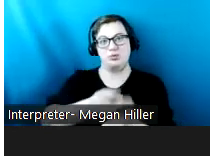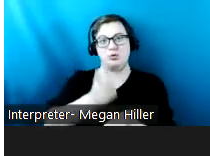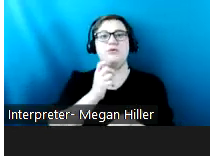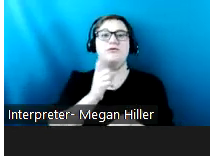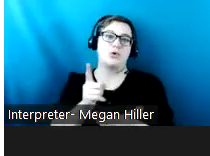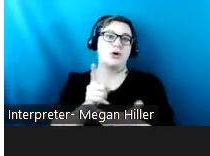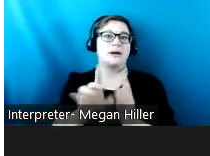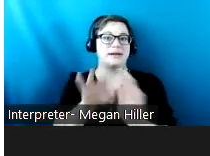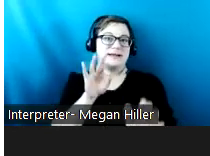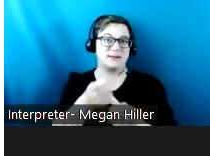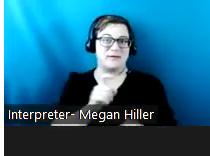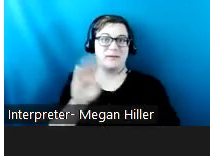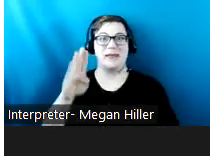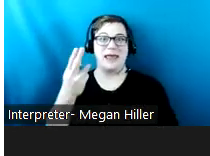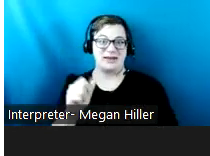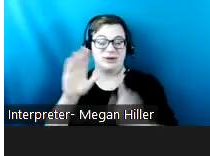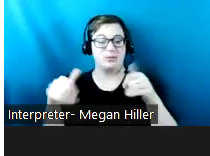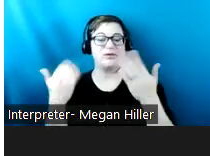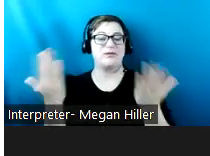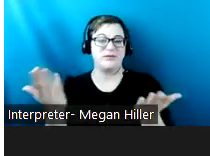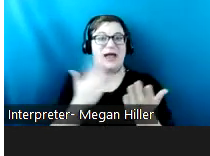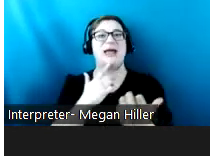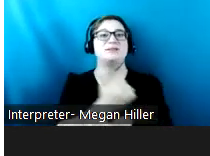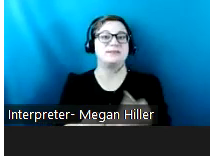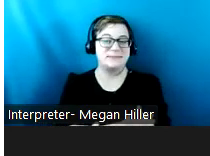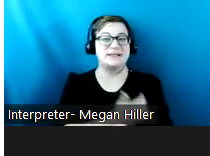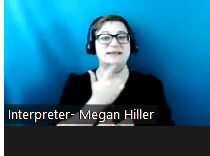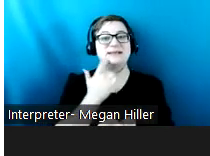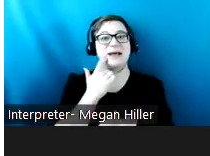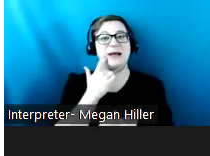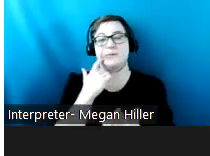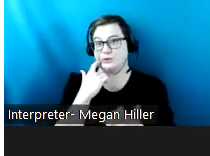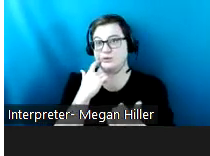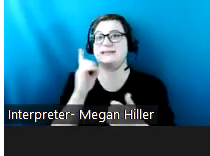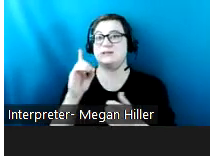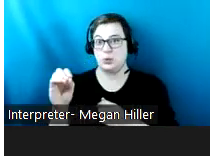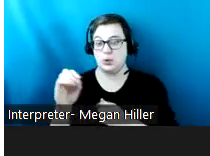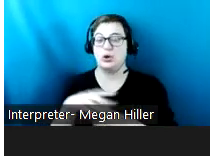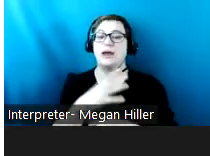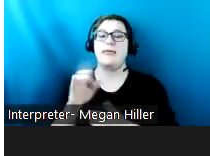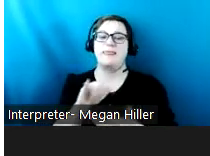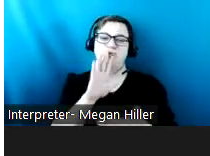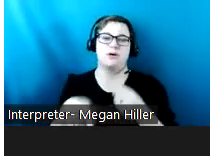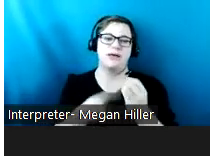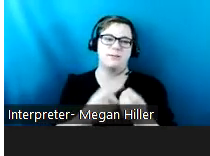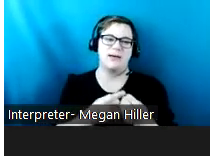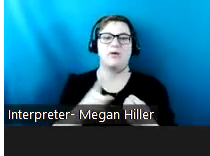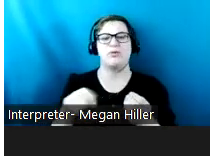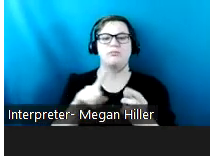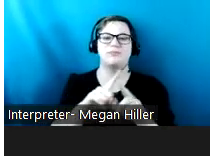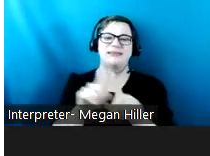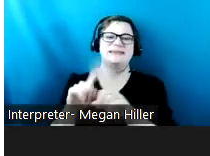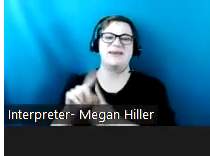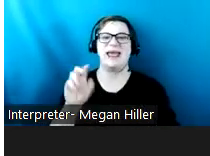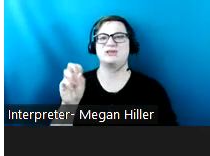BHA to provide substance use disorder or mental health treatment. So that's talking about those SUD licenses that I mentioned